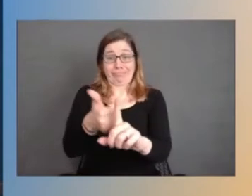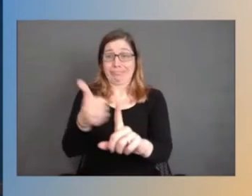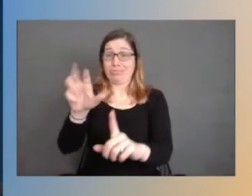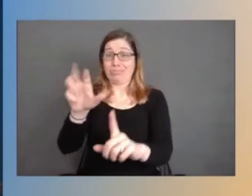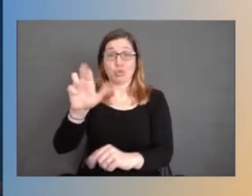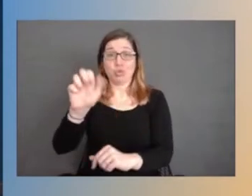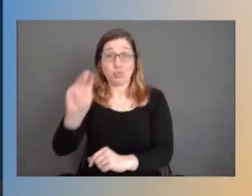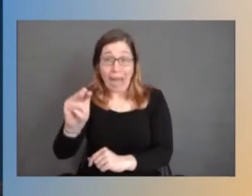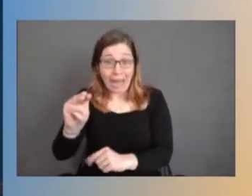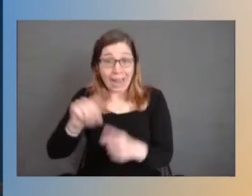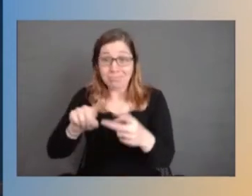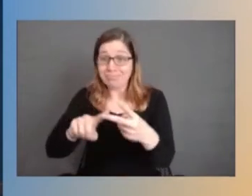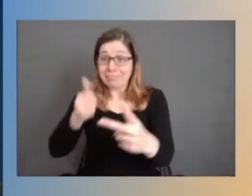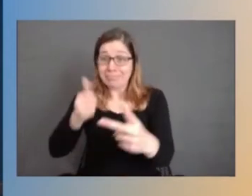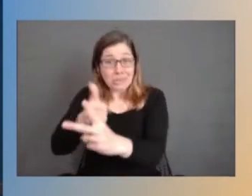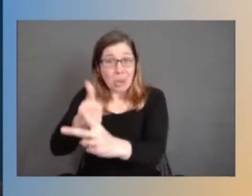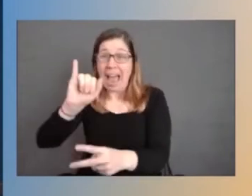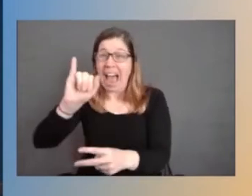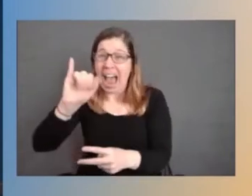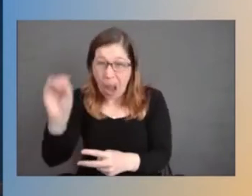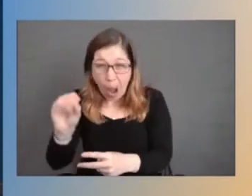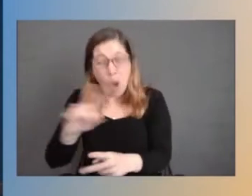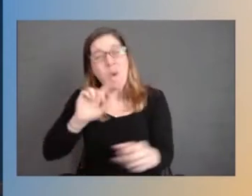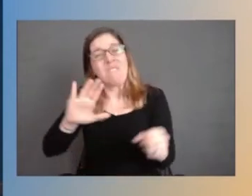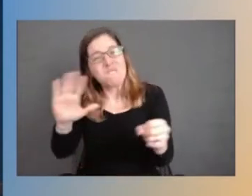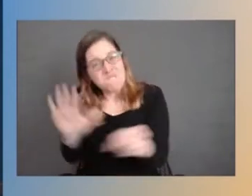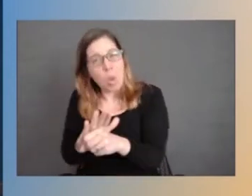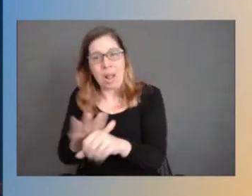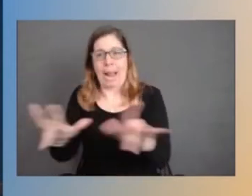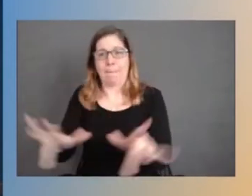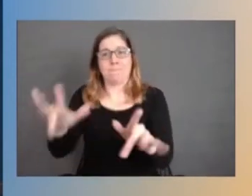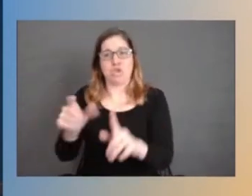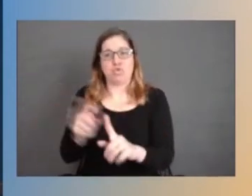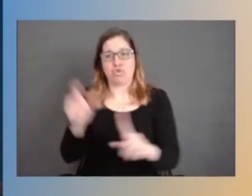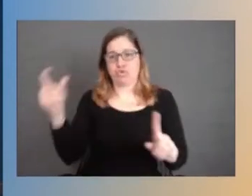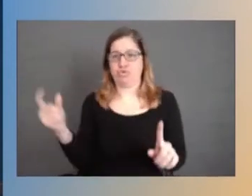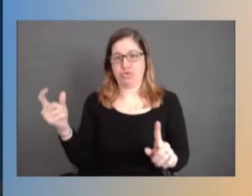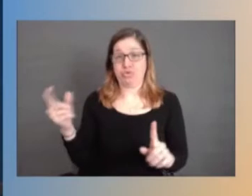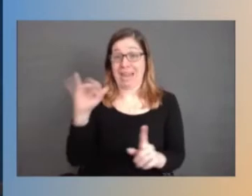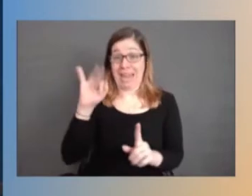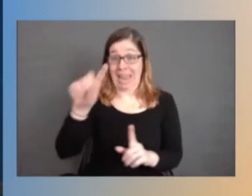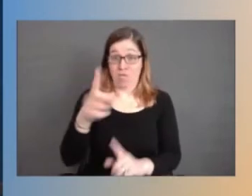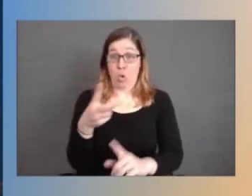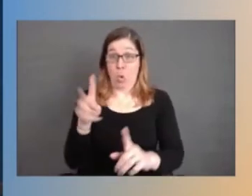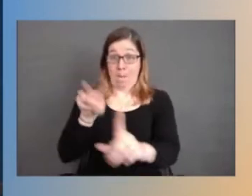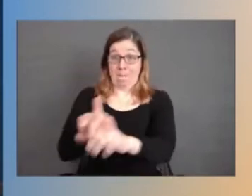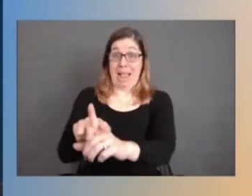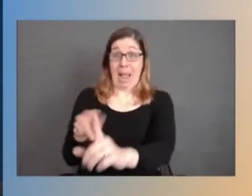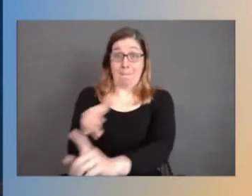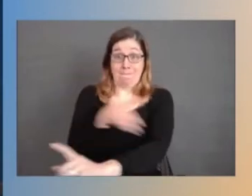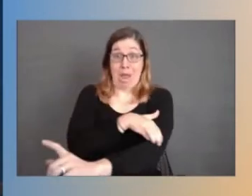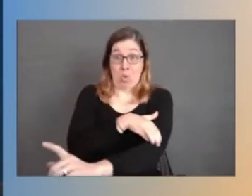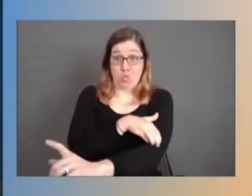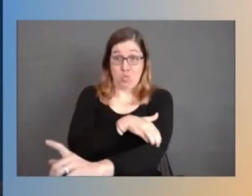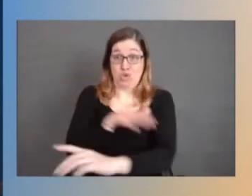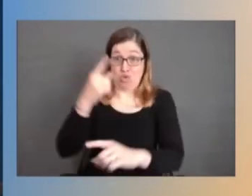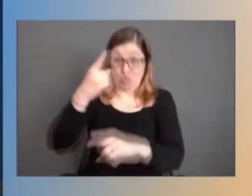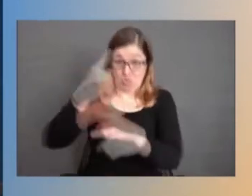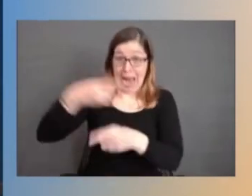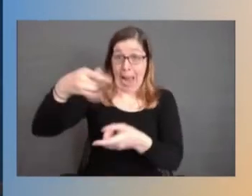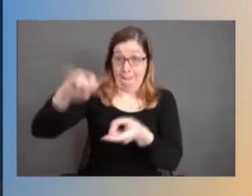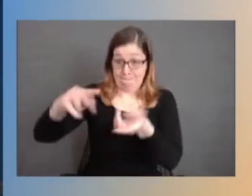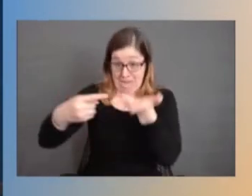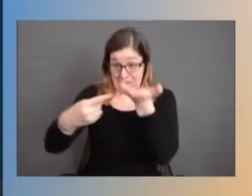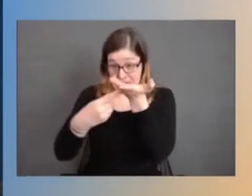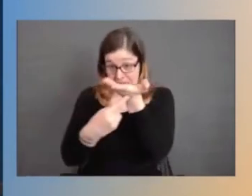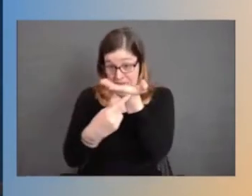I/O devices. It is a full standalone computer. In fact, if you just applied power on the right pins on the bottom, it would boot up and it would be